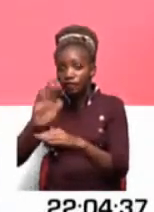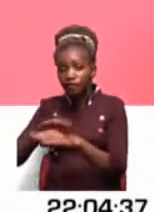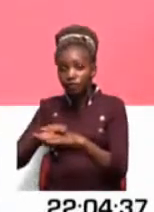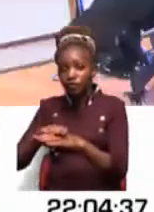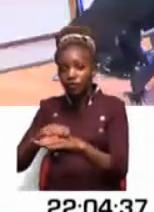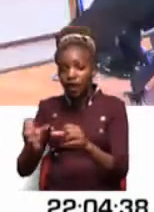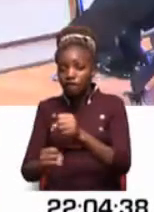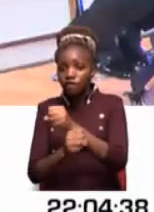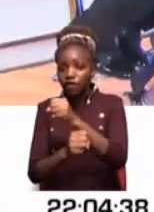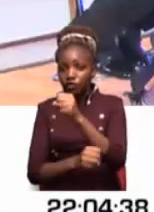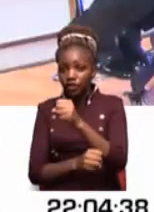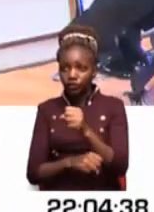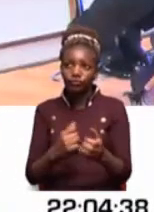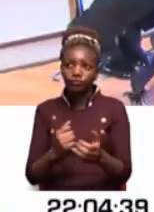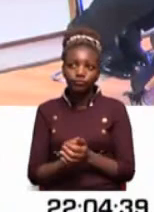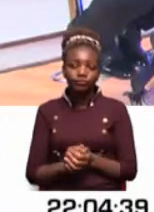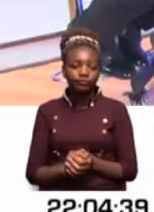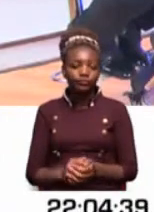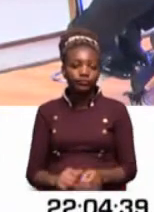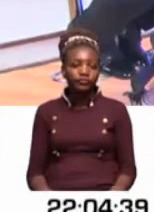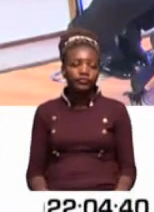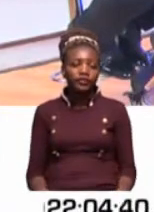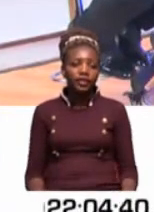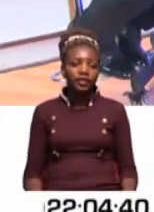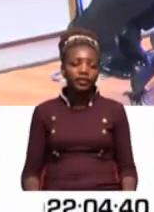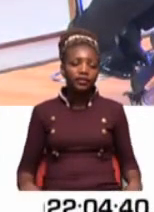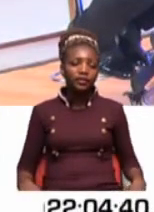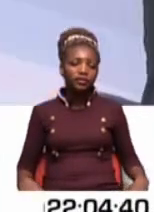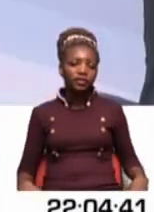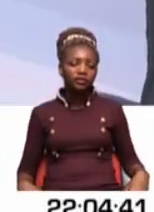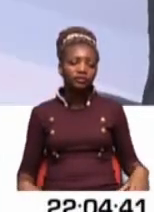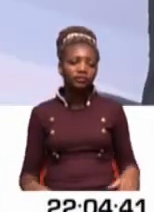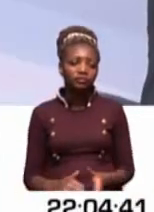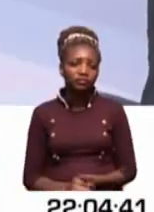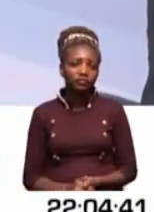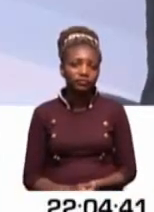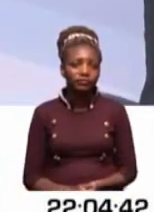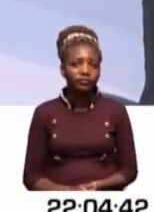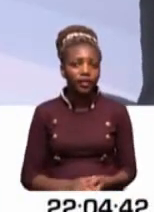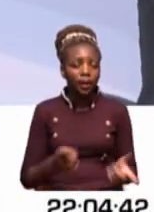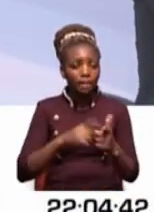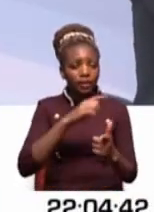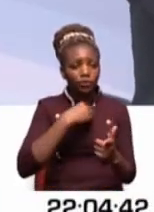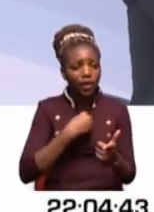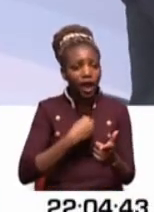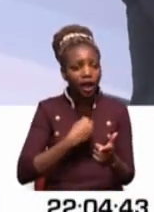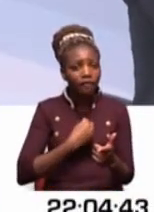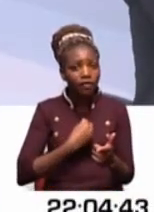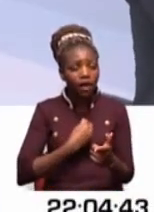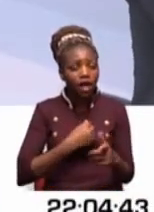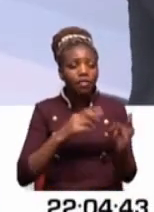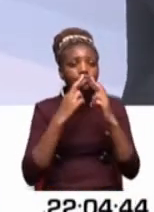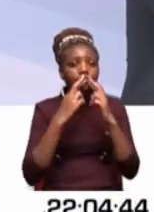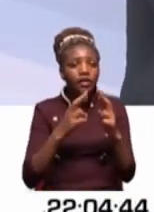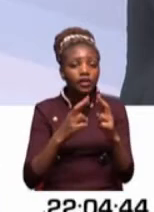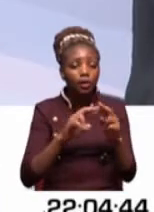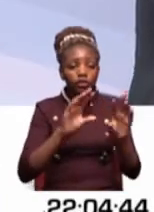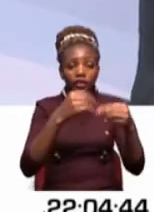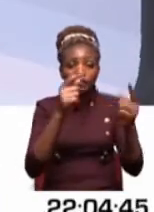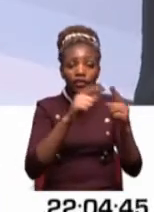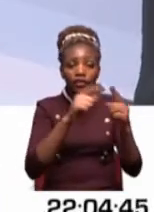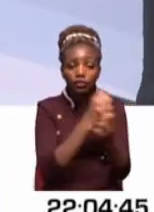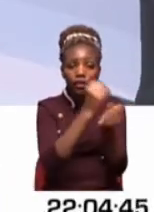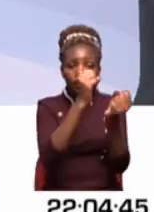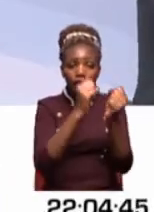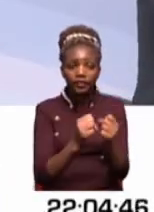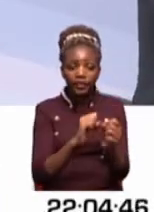it can be discussed. Let me ask Jeremiah this, given that the Truth, Justice and Reconciliation Commission report that was handed to the president in